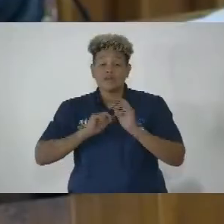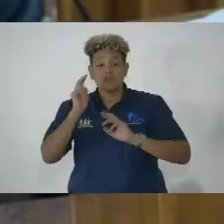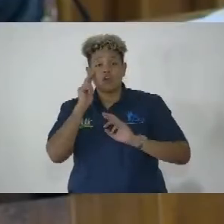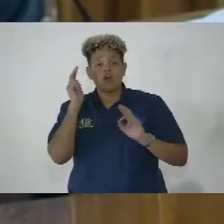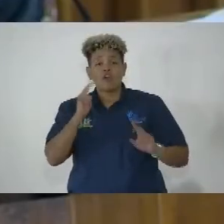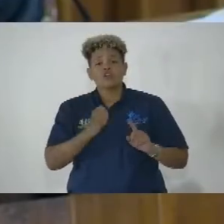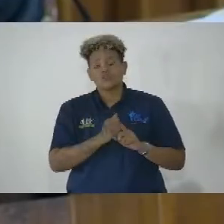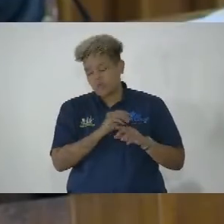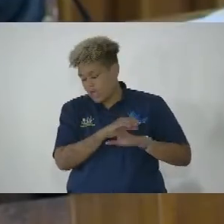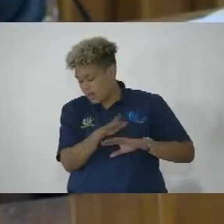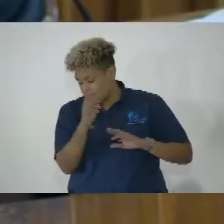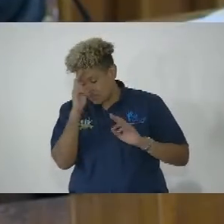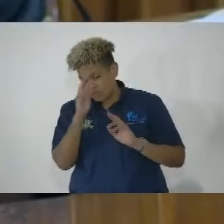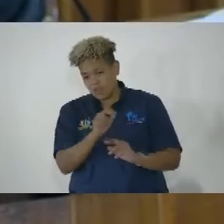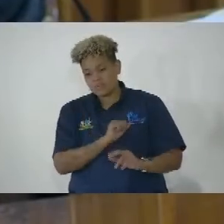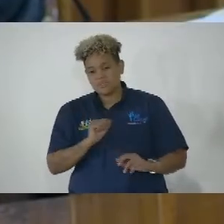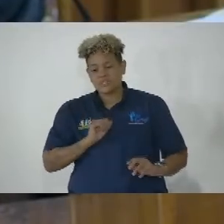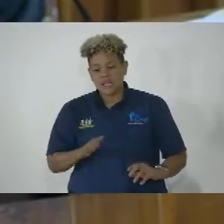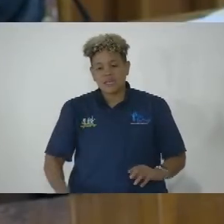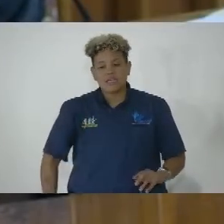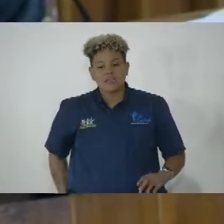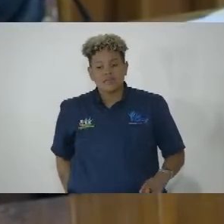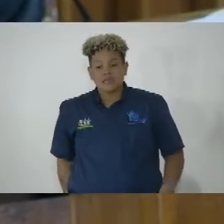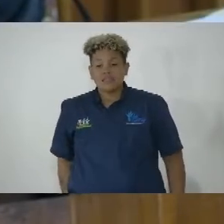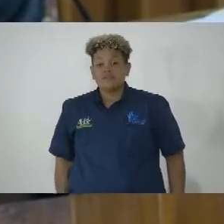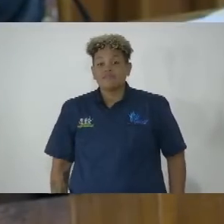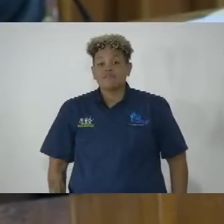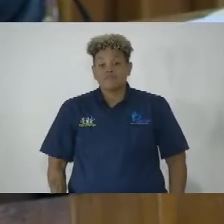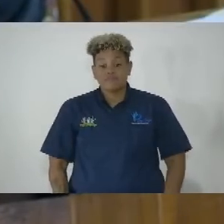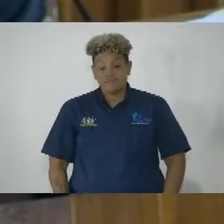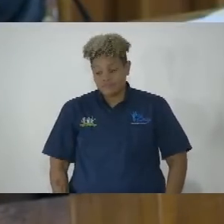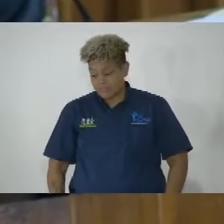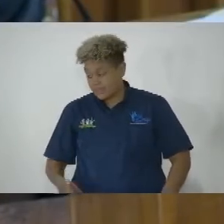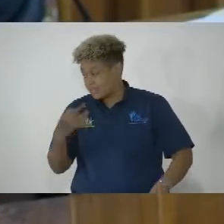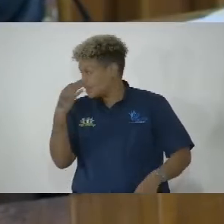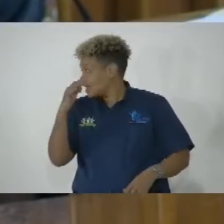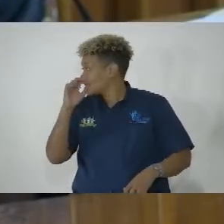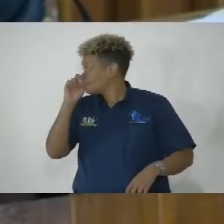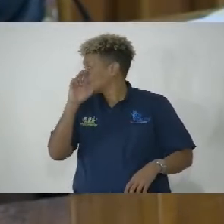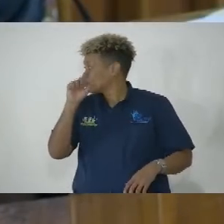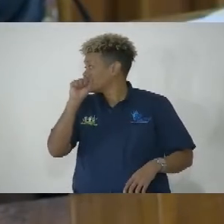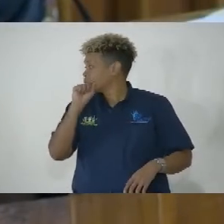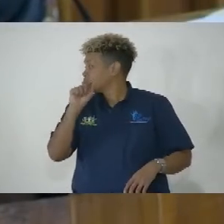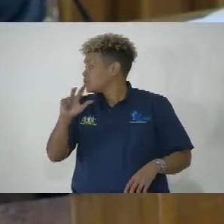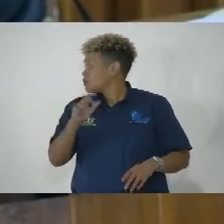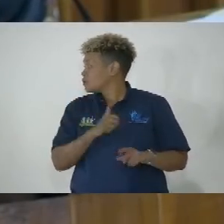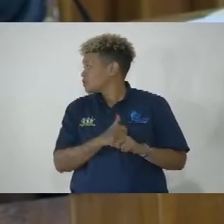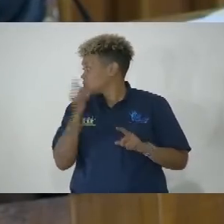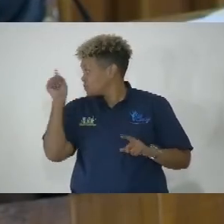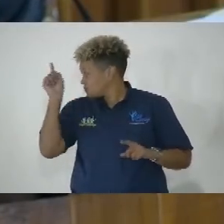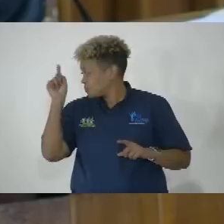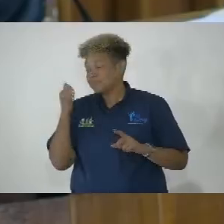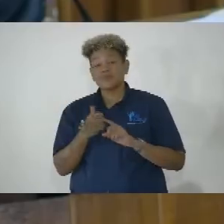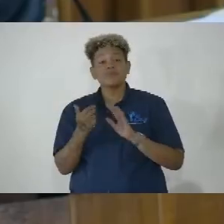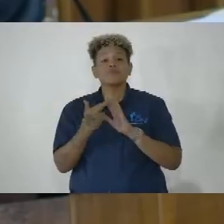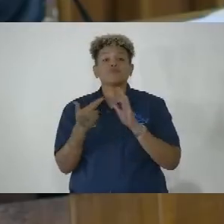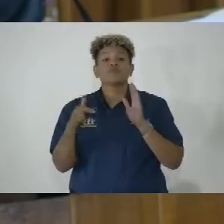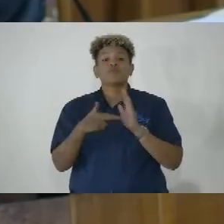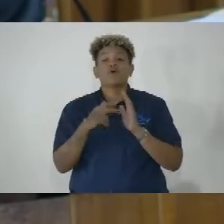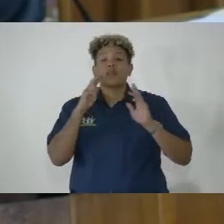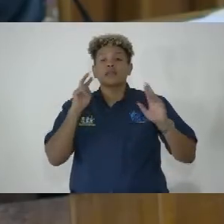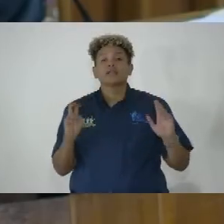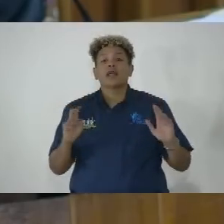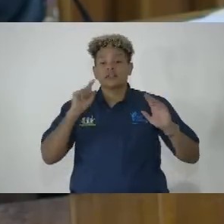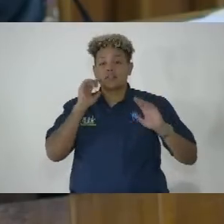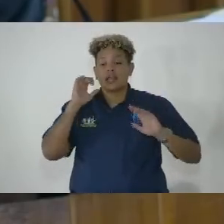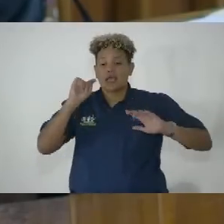To advise the Honorable Senate that on the 19th day of December 2023, a bill entitled An Act to Amend